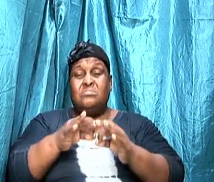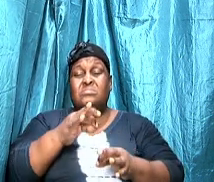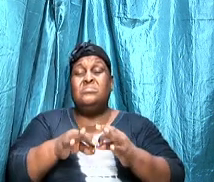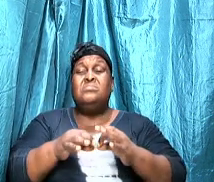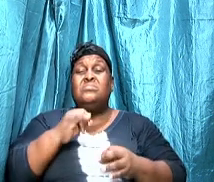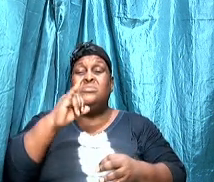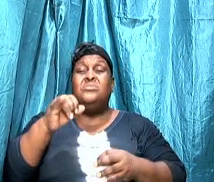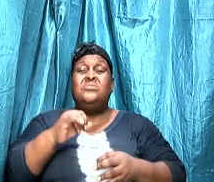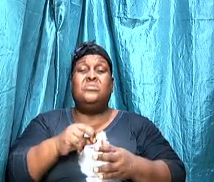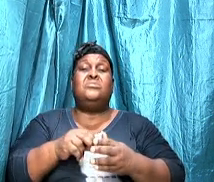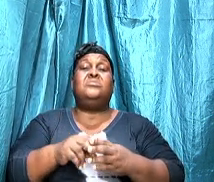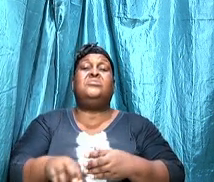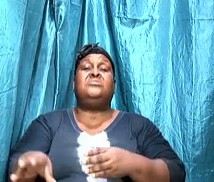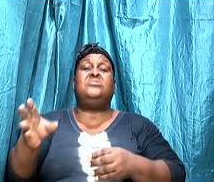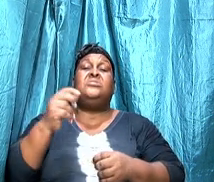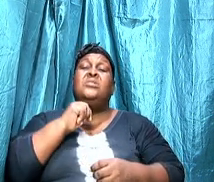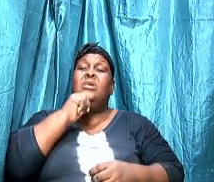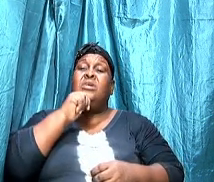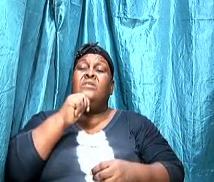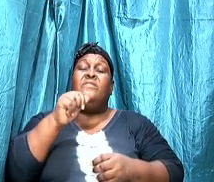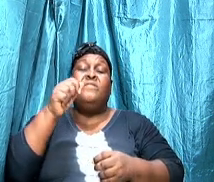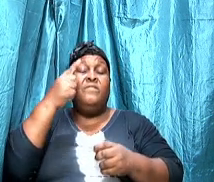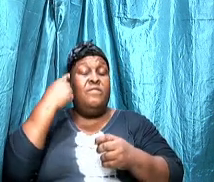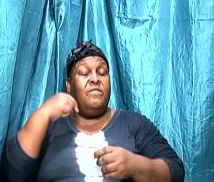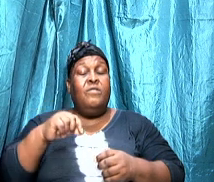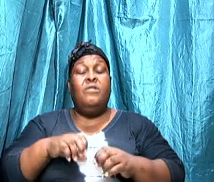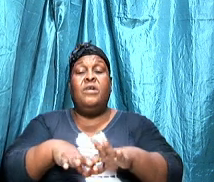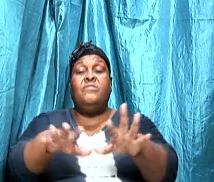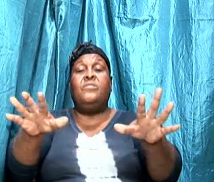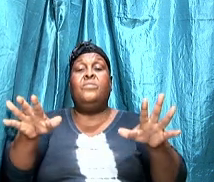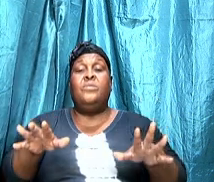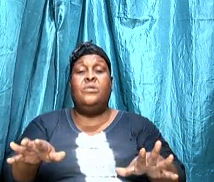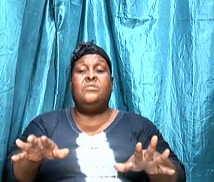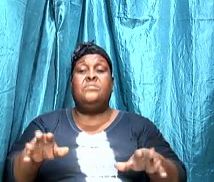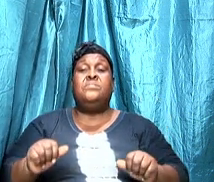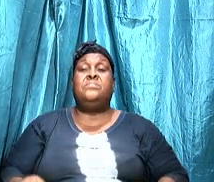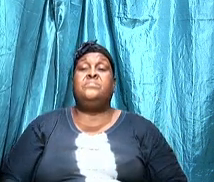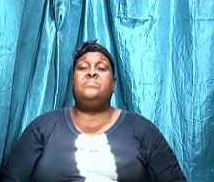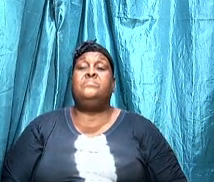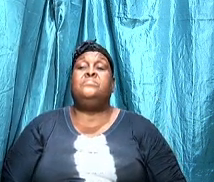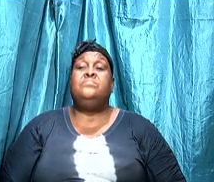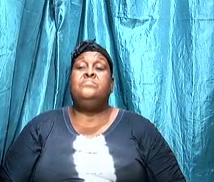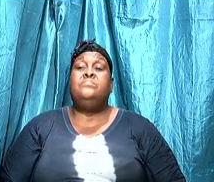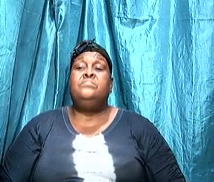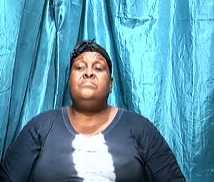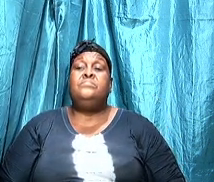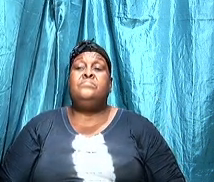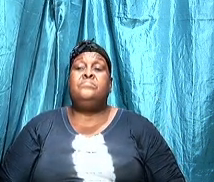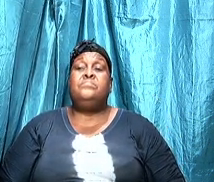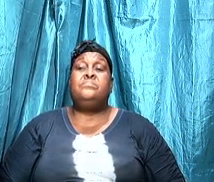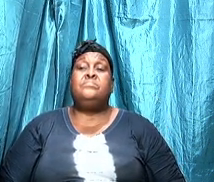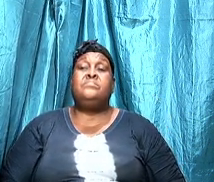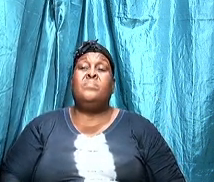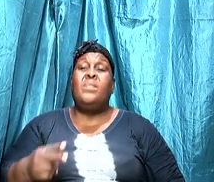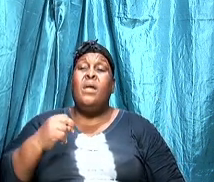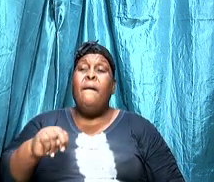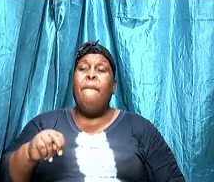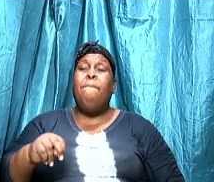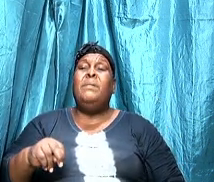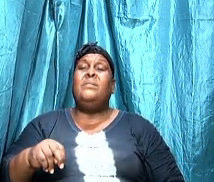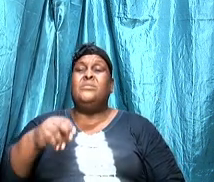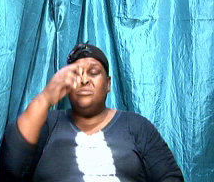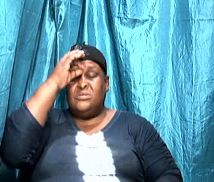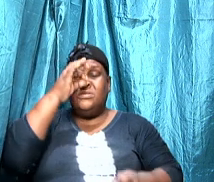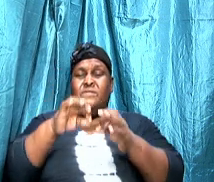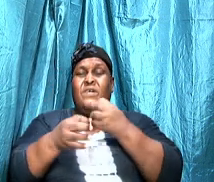all. And this, as I said, this is in Romans 3 and verse 24. Being justified freely by